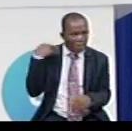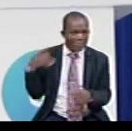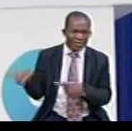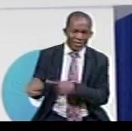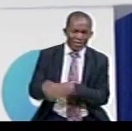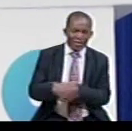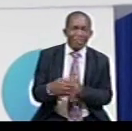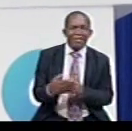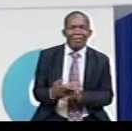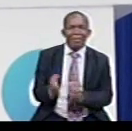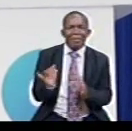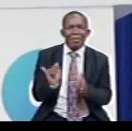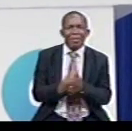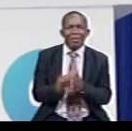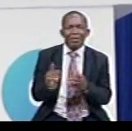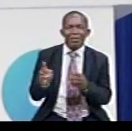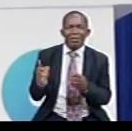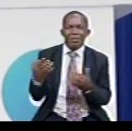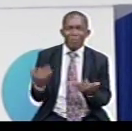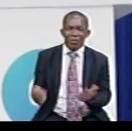That tonight will be different.